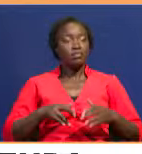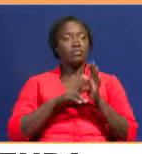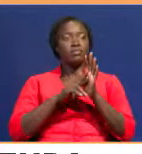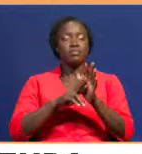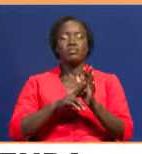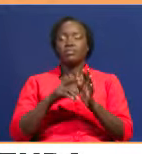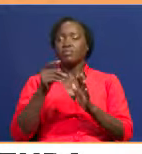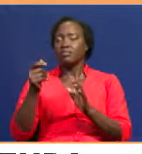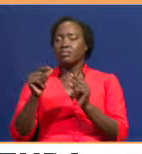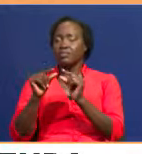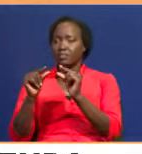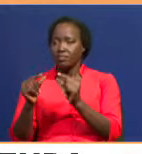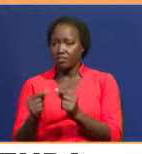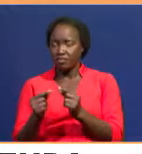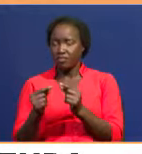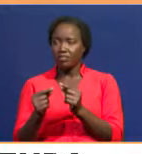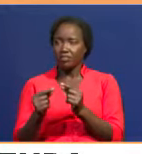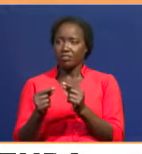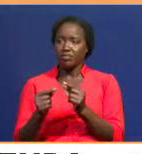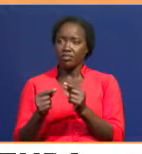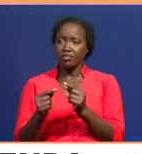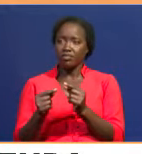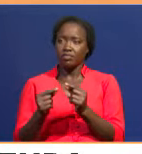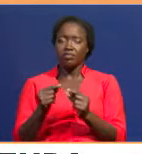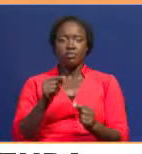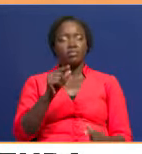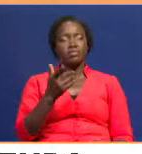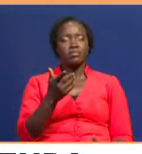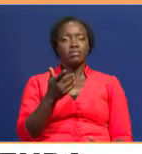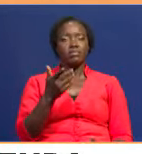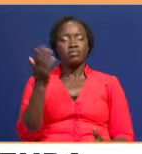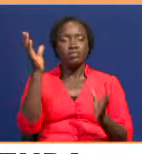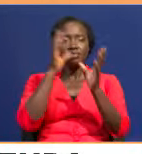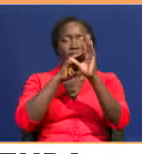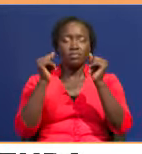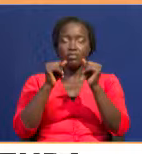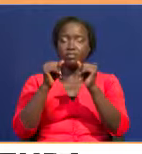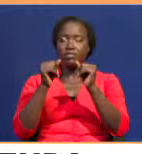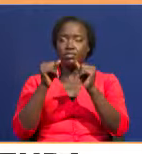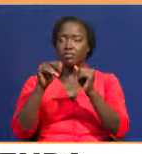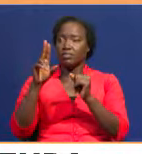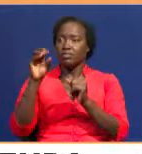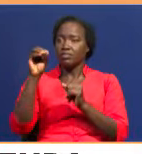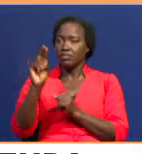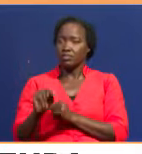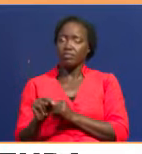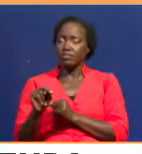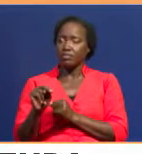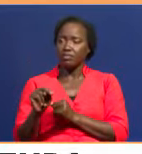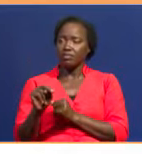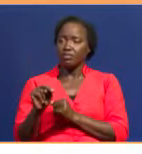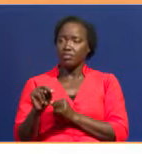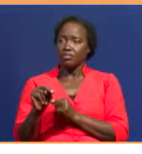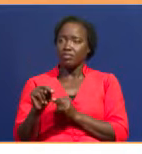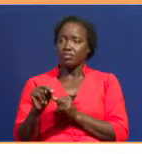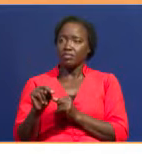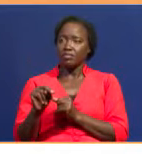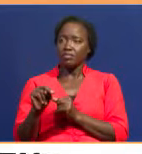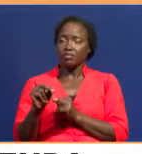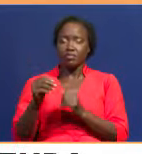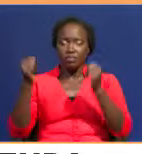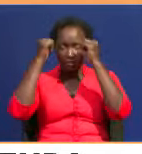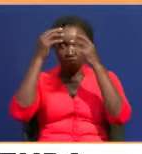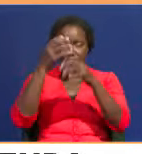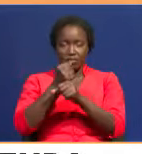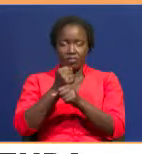representative on minorities and marginalized communities. Mazao Roche Ndegwa, the president of the University of Nairobi's Students